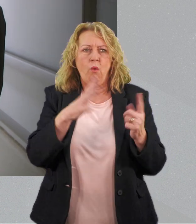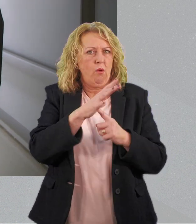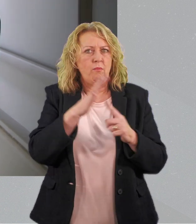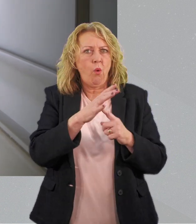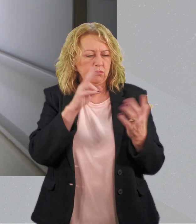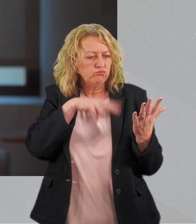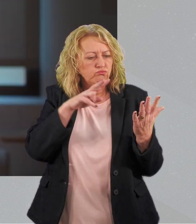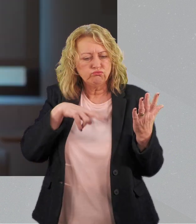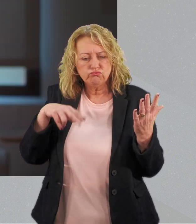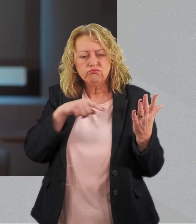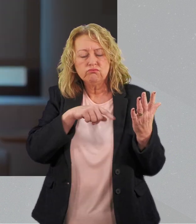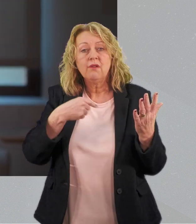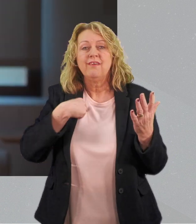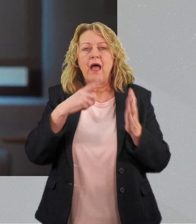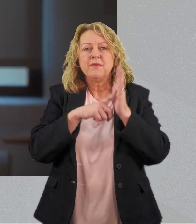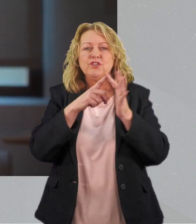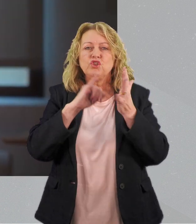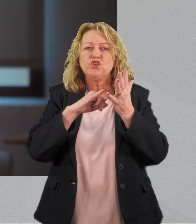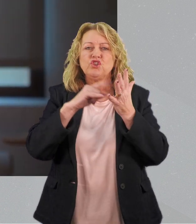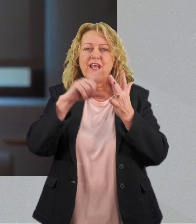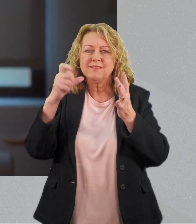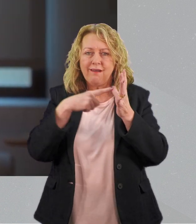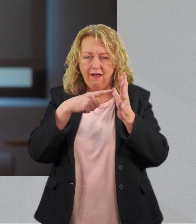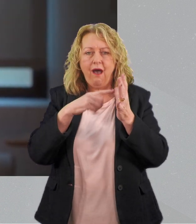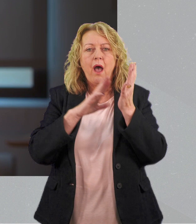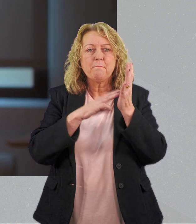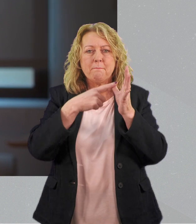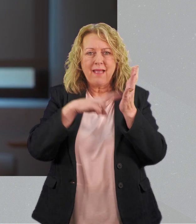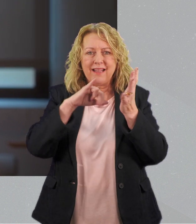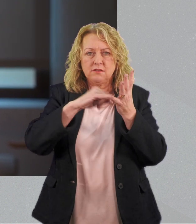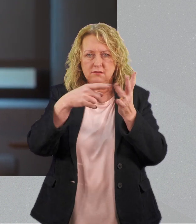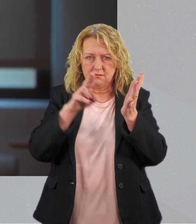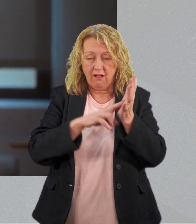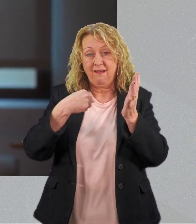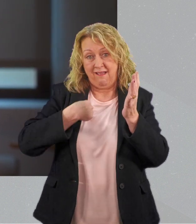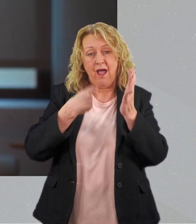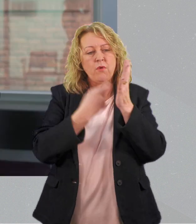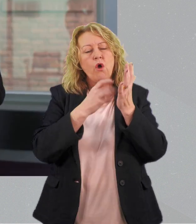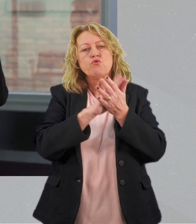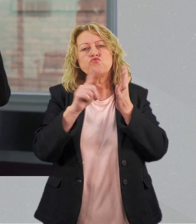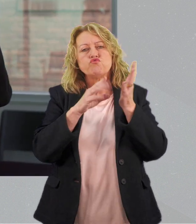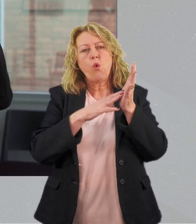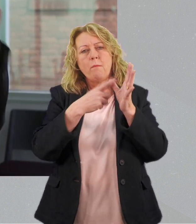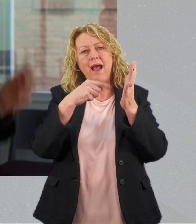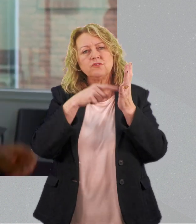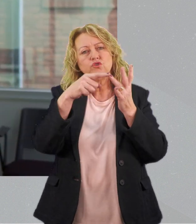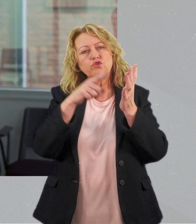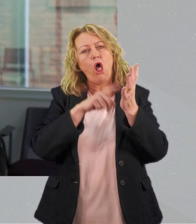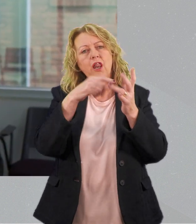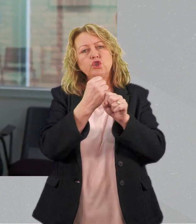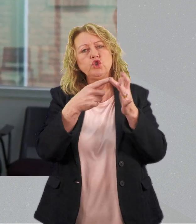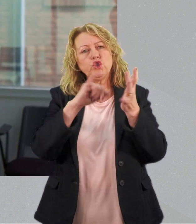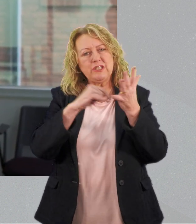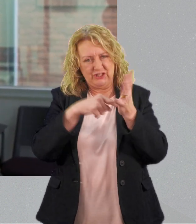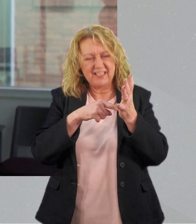seriously. So my name's Jessica Manson and I'm a consultant rheumatologist at University College London Hospital. So much of